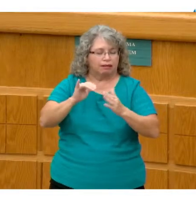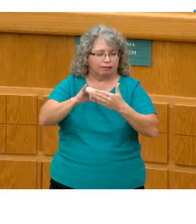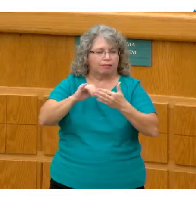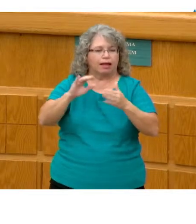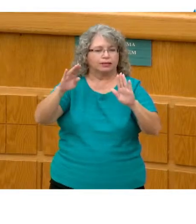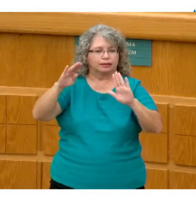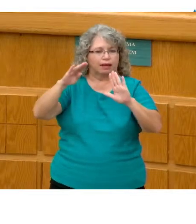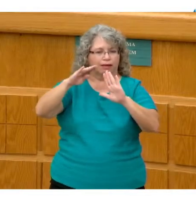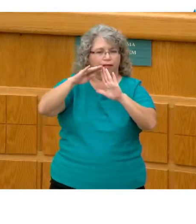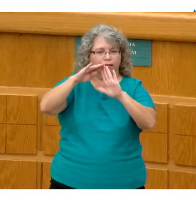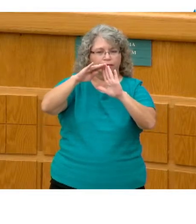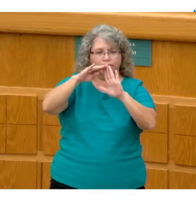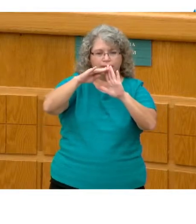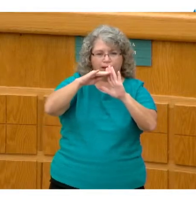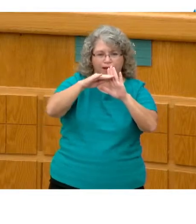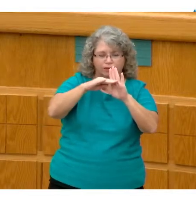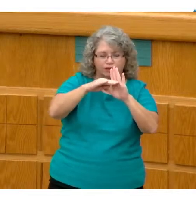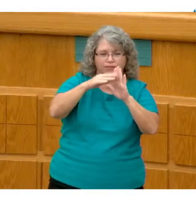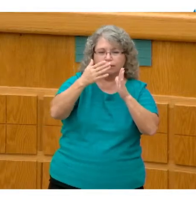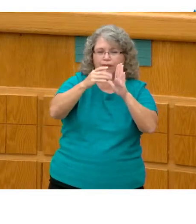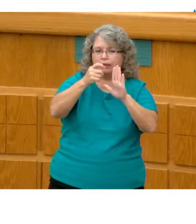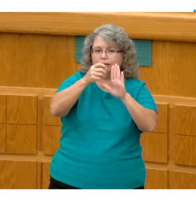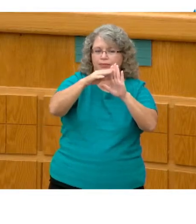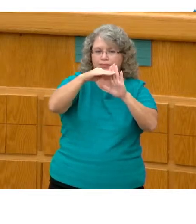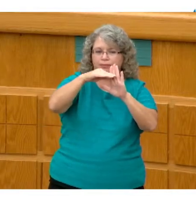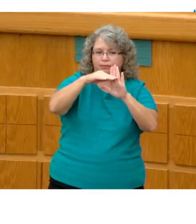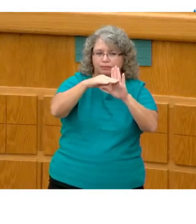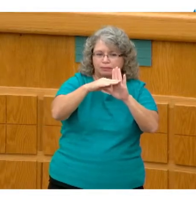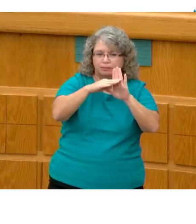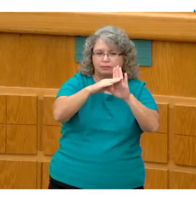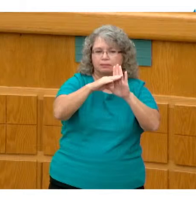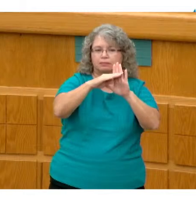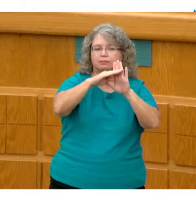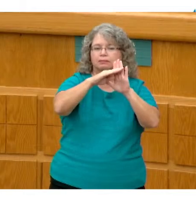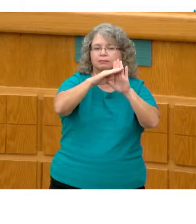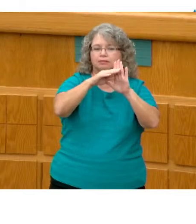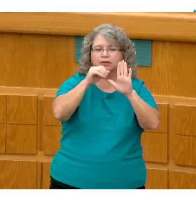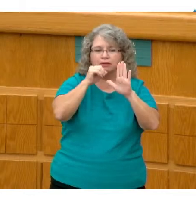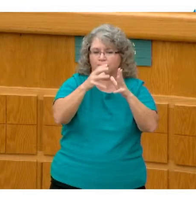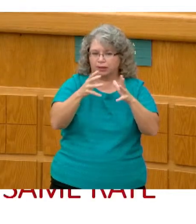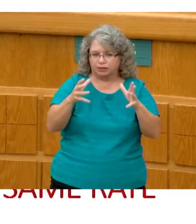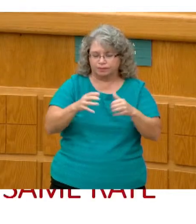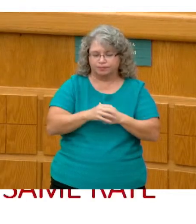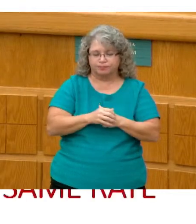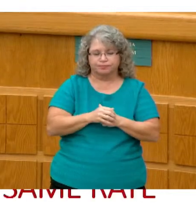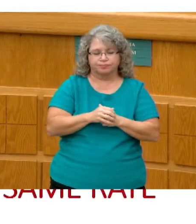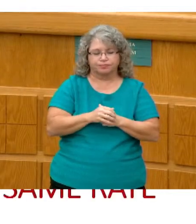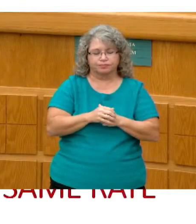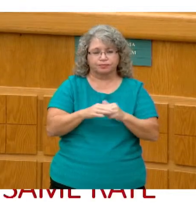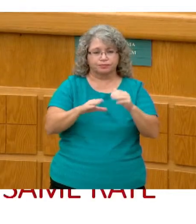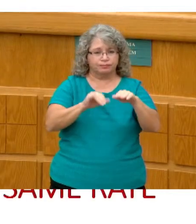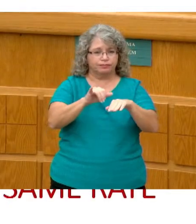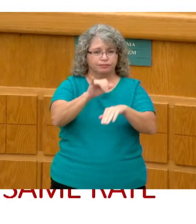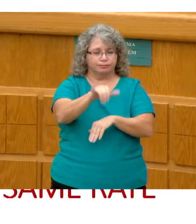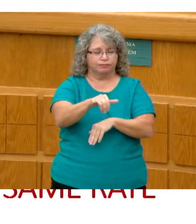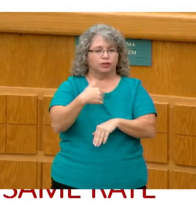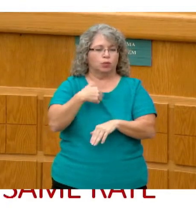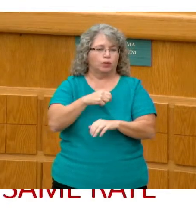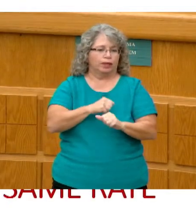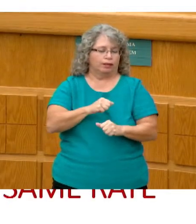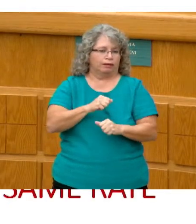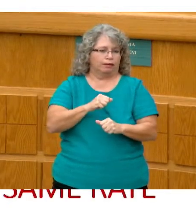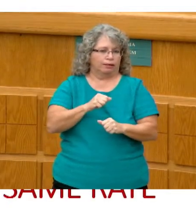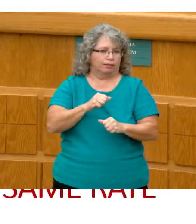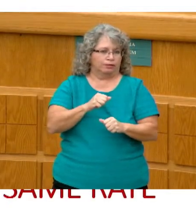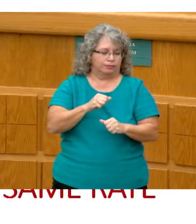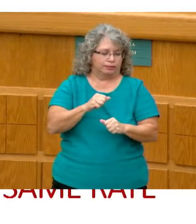they're just slightly increasing, but not too much. Now, based upon this calibration, we can infer the transmission rate, which